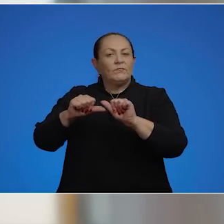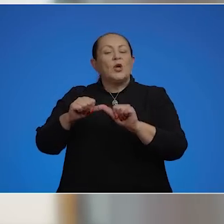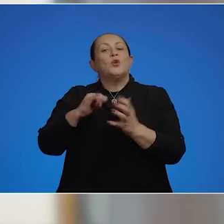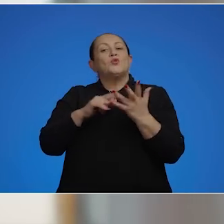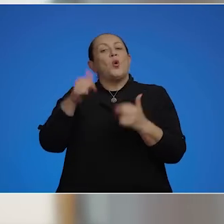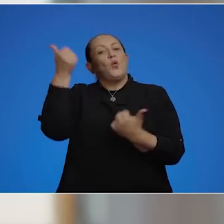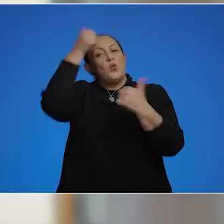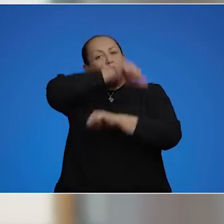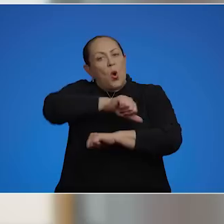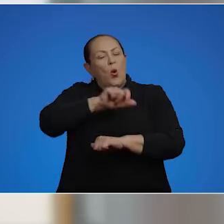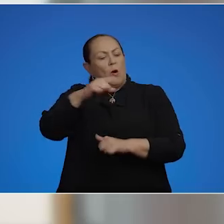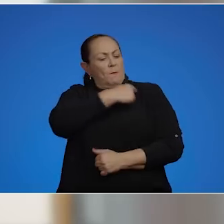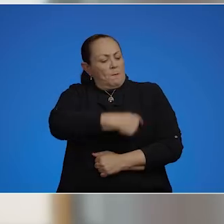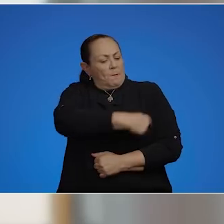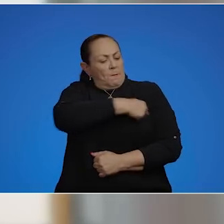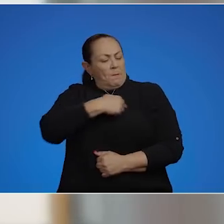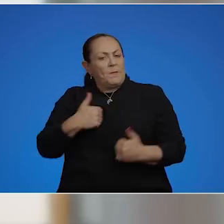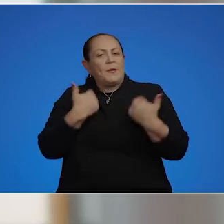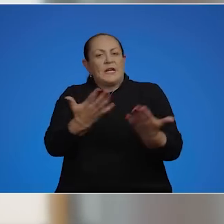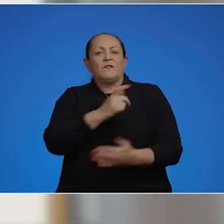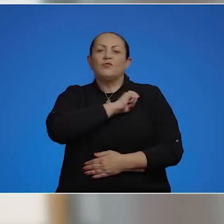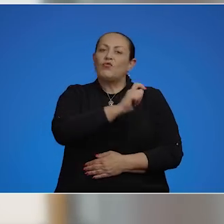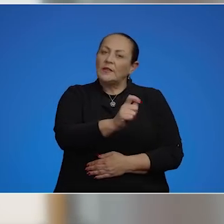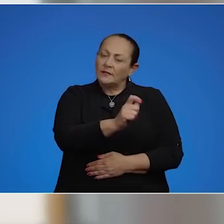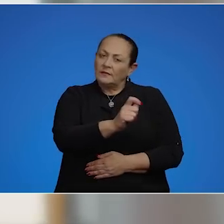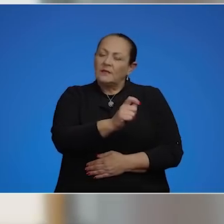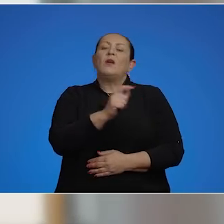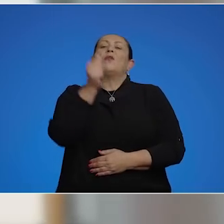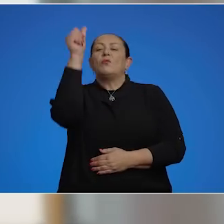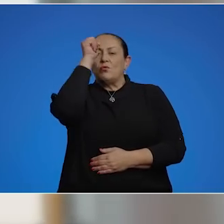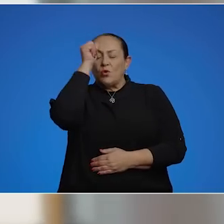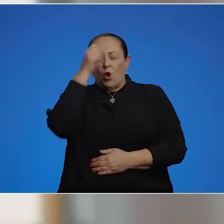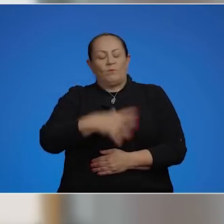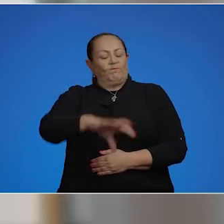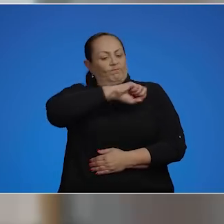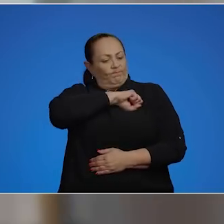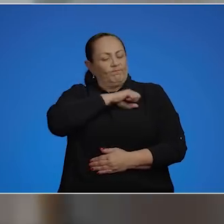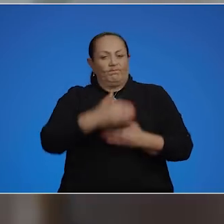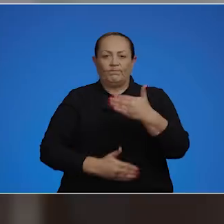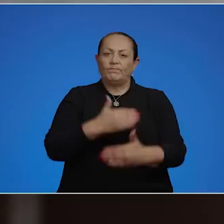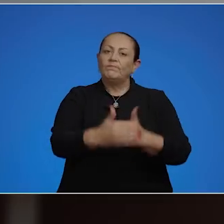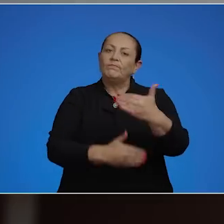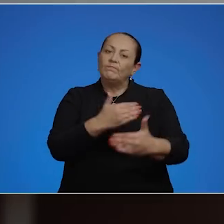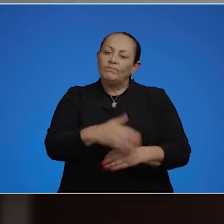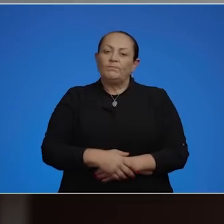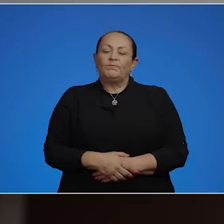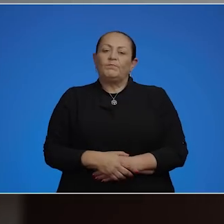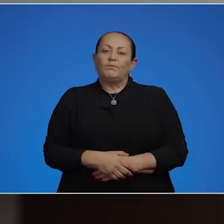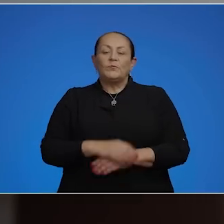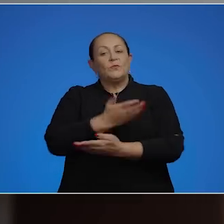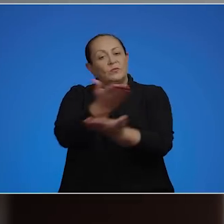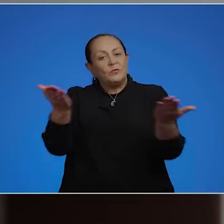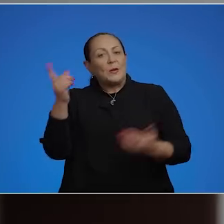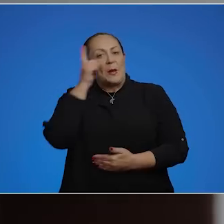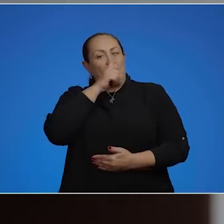once they saw what kind of oaths they had put their trust in, they would joyfully take courage. This was the expectation